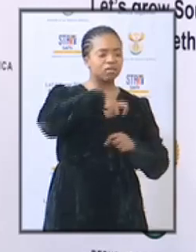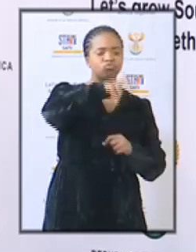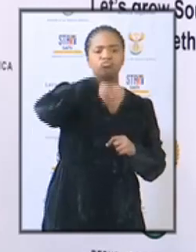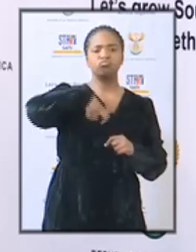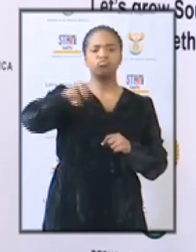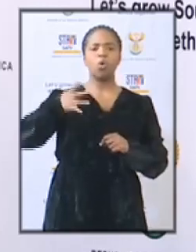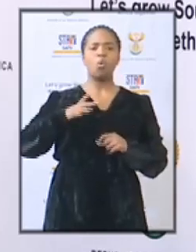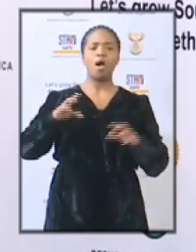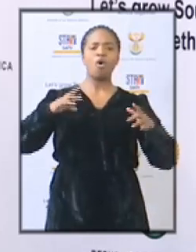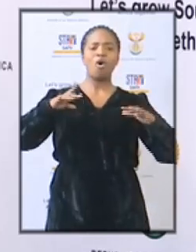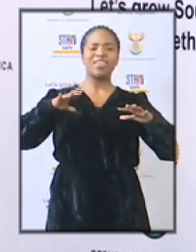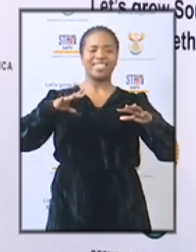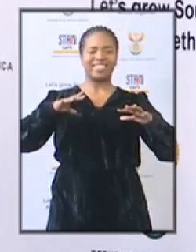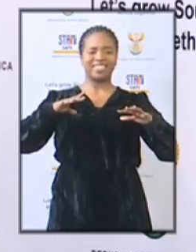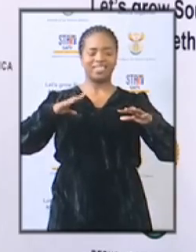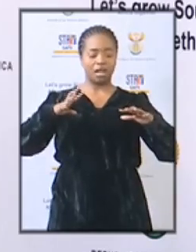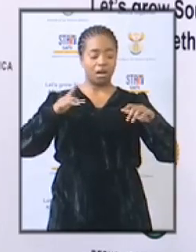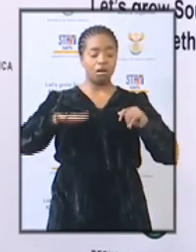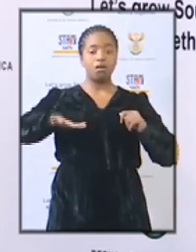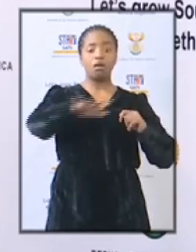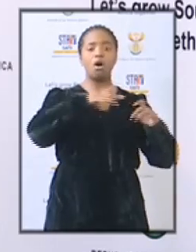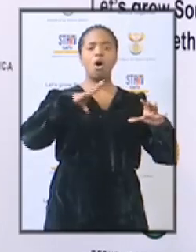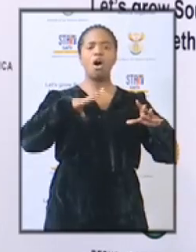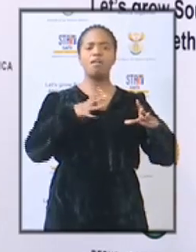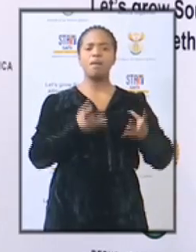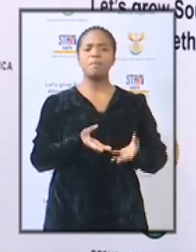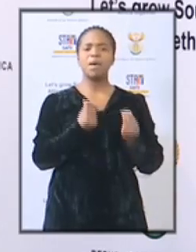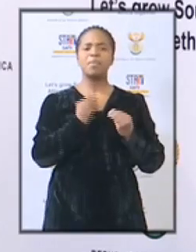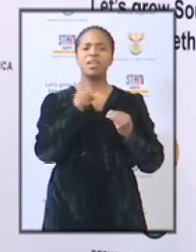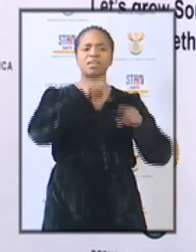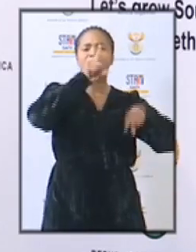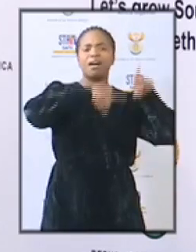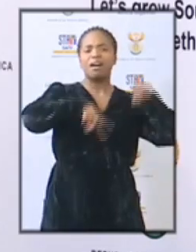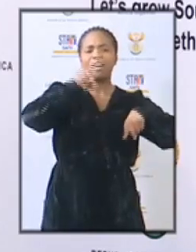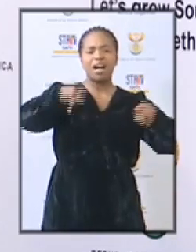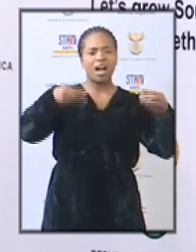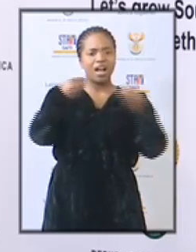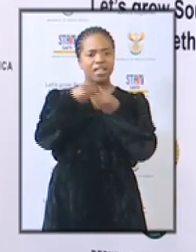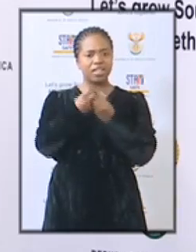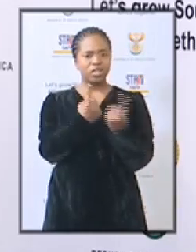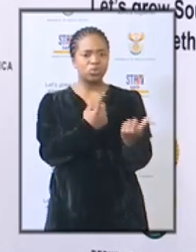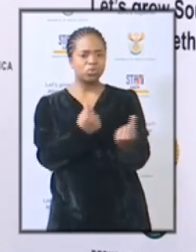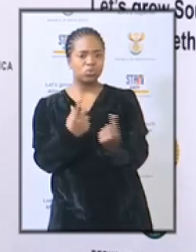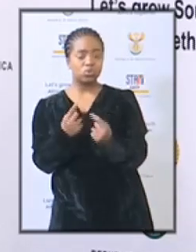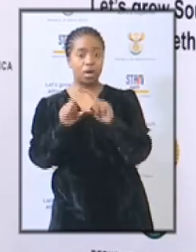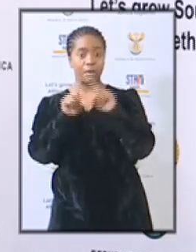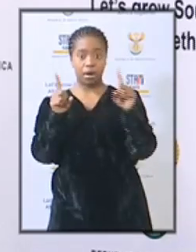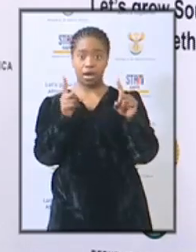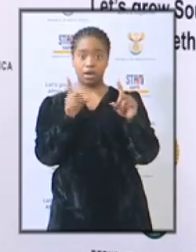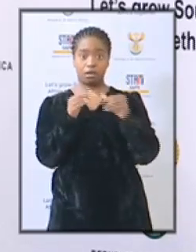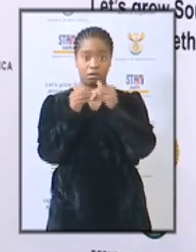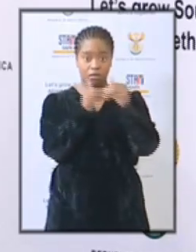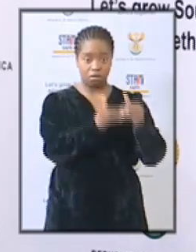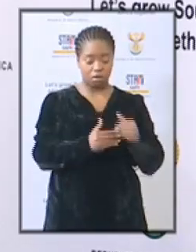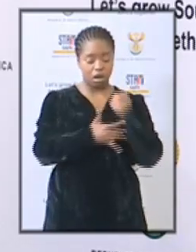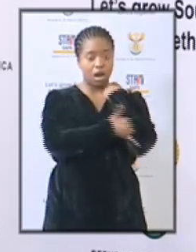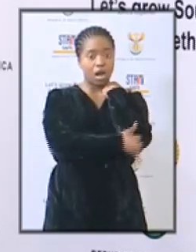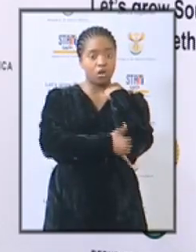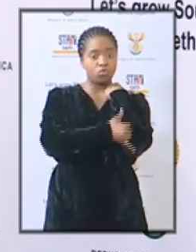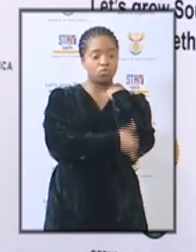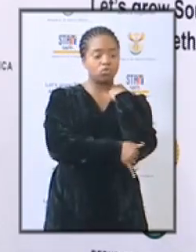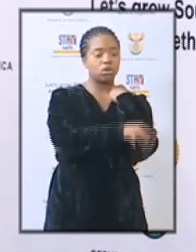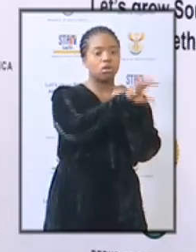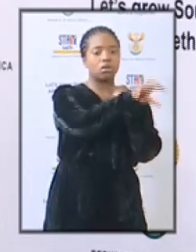for a destination that offers diversity. They will be still cautious to move from one country to the